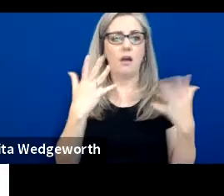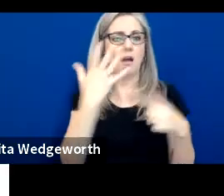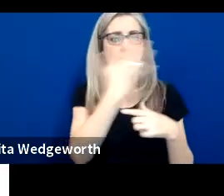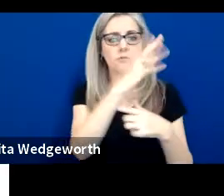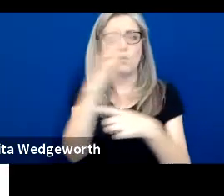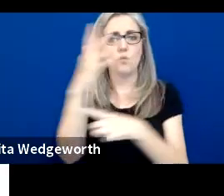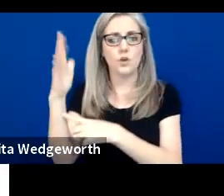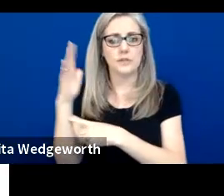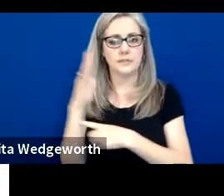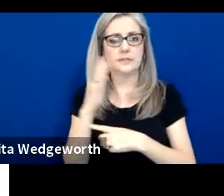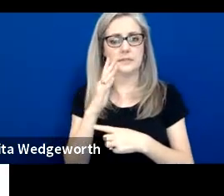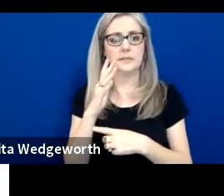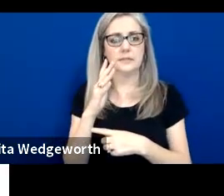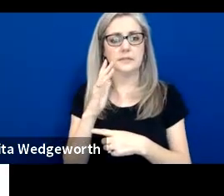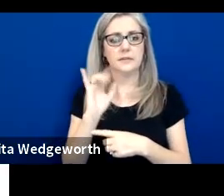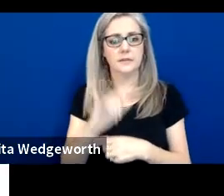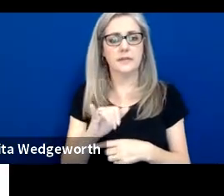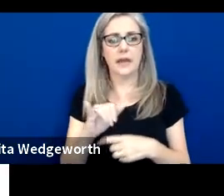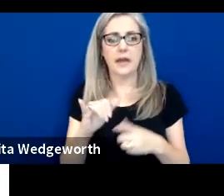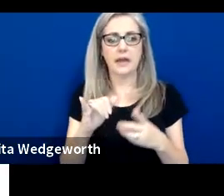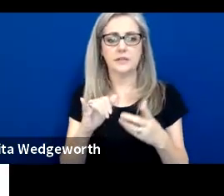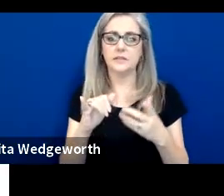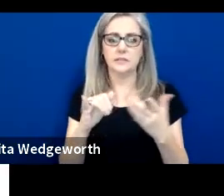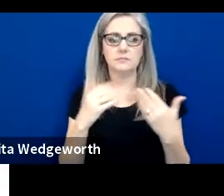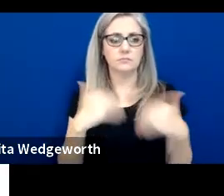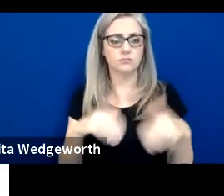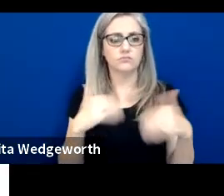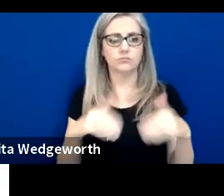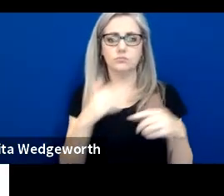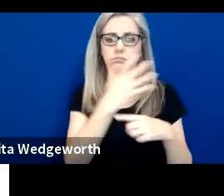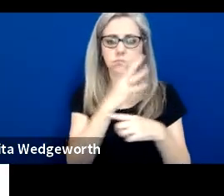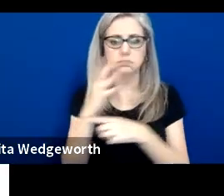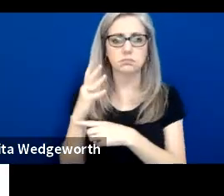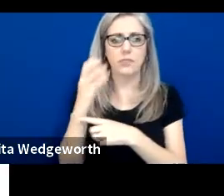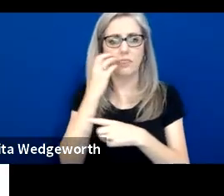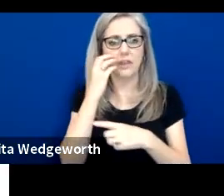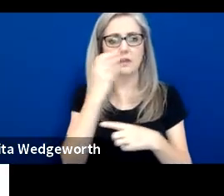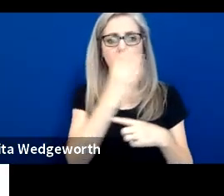basically a pretty thick forested area.